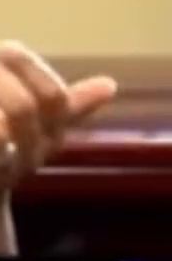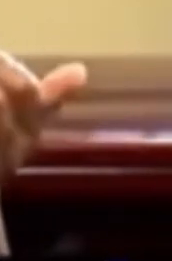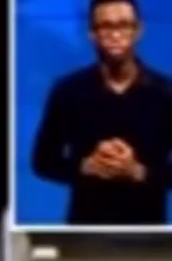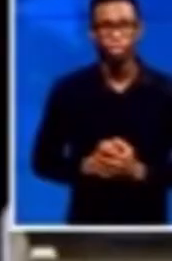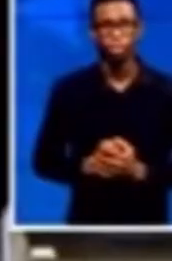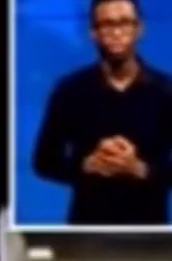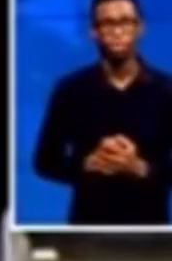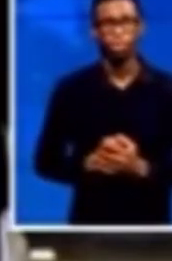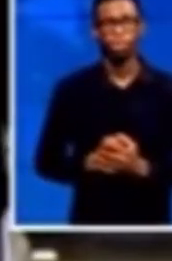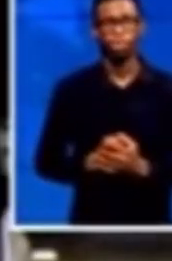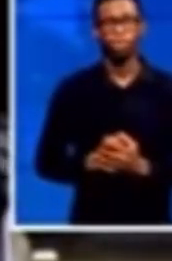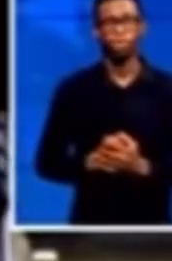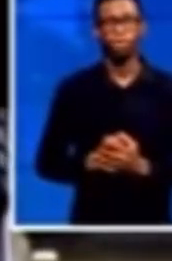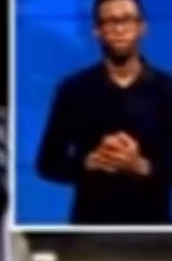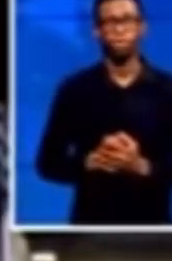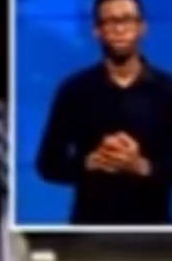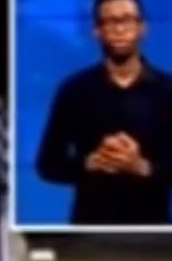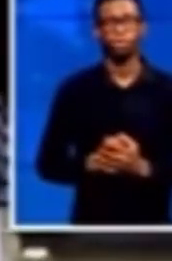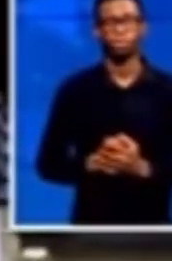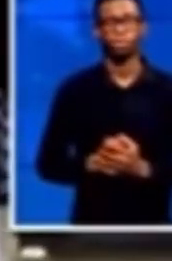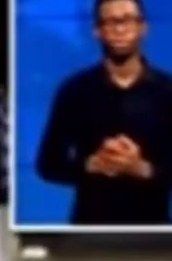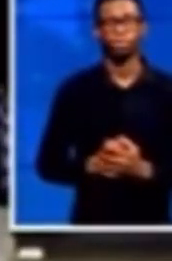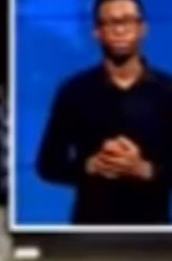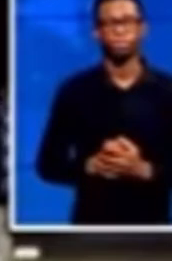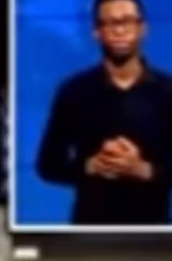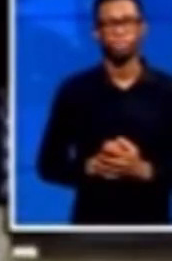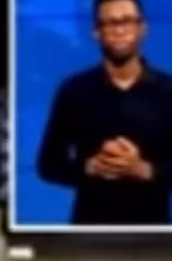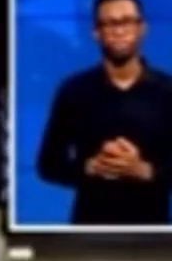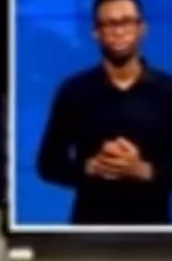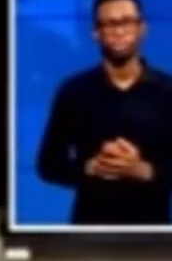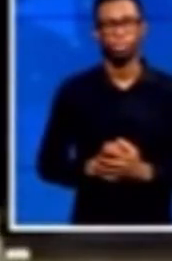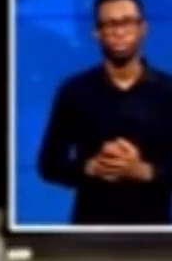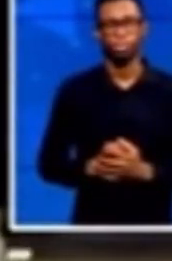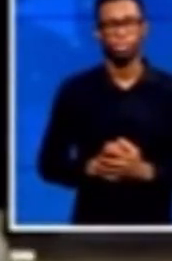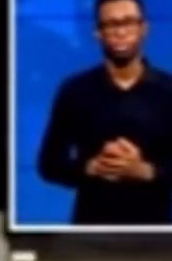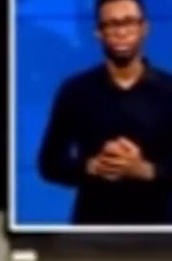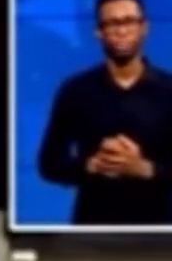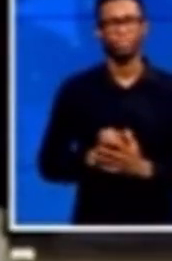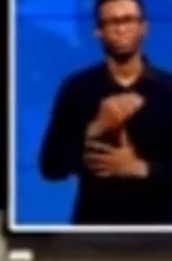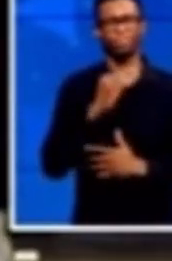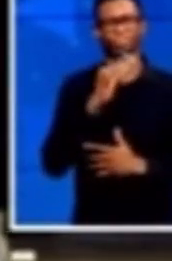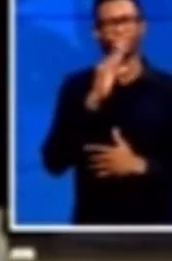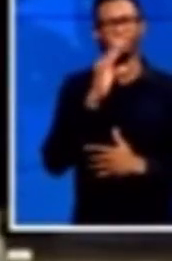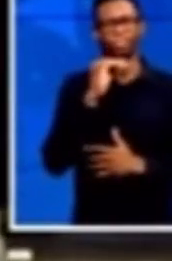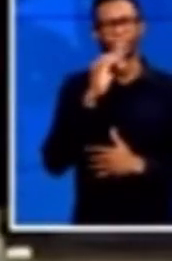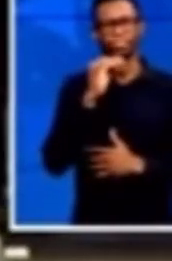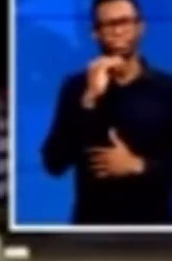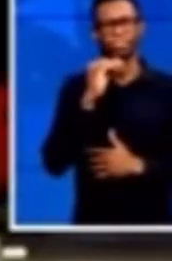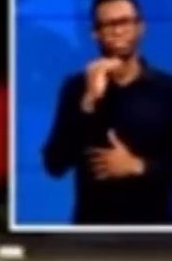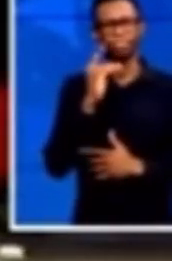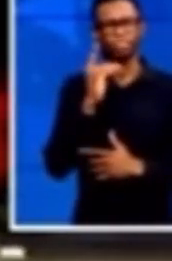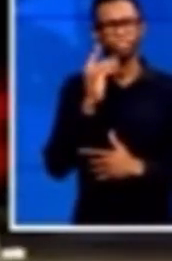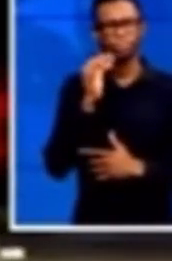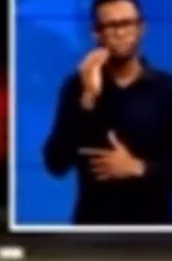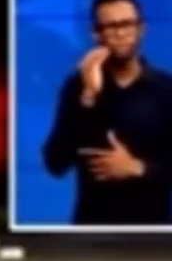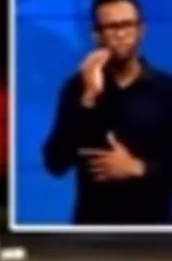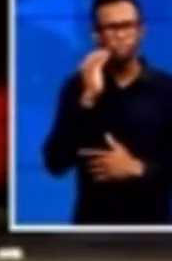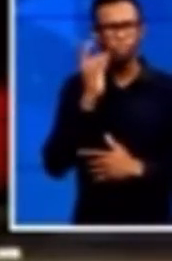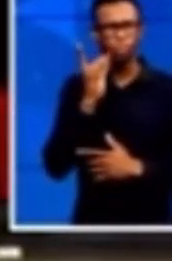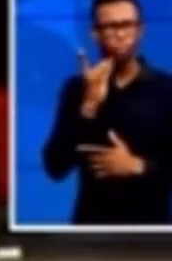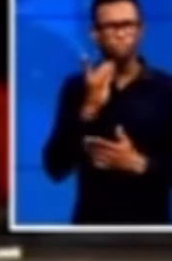forcefully remove people. Malema accused white South Africans of stealing land and again advocated for the redistribution of land without